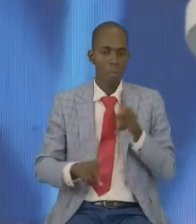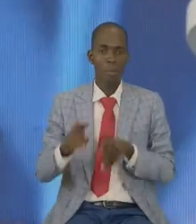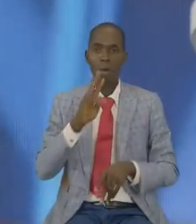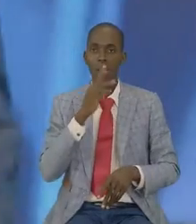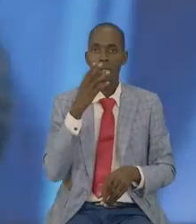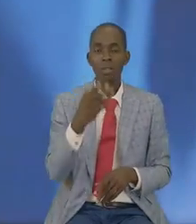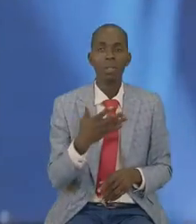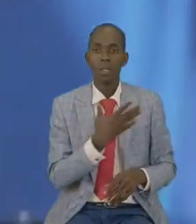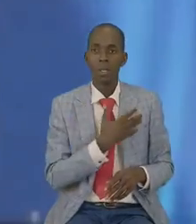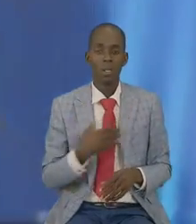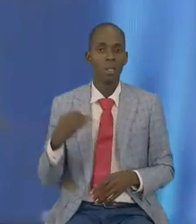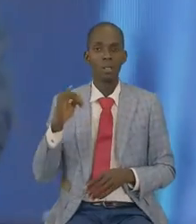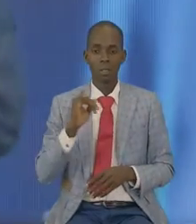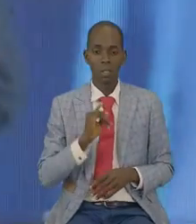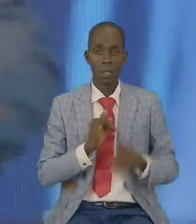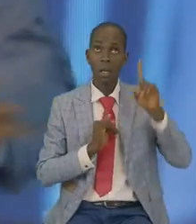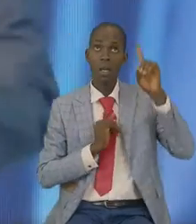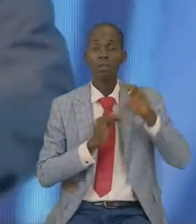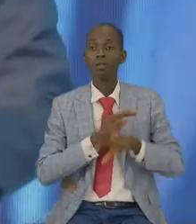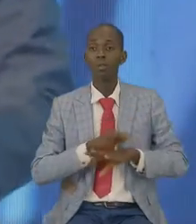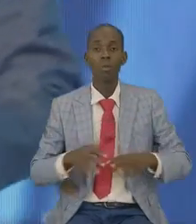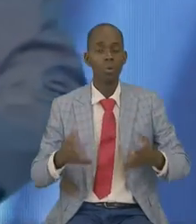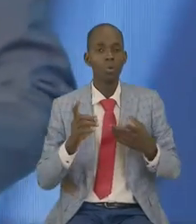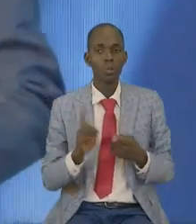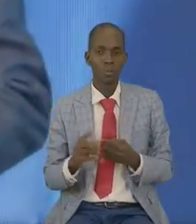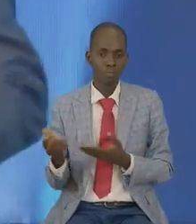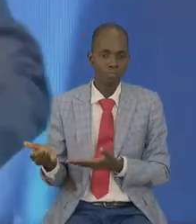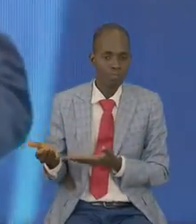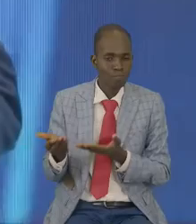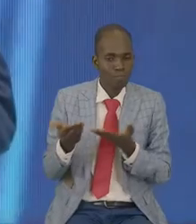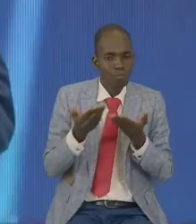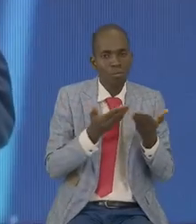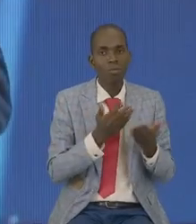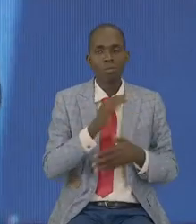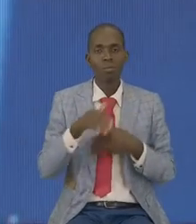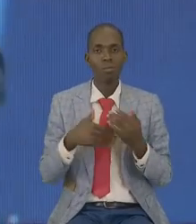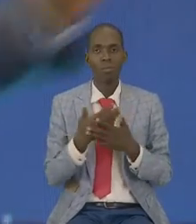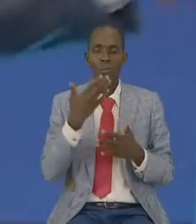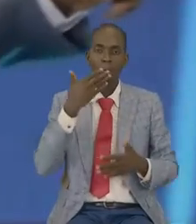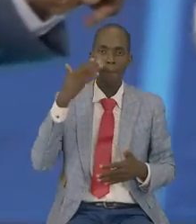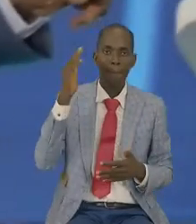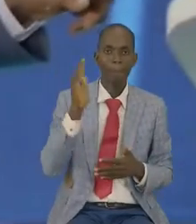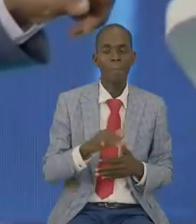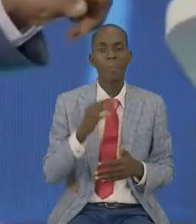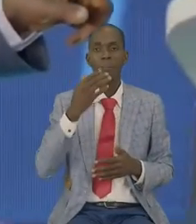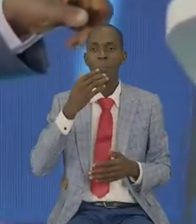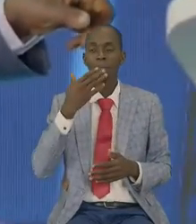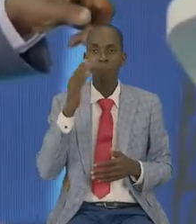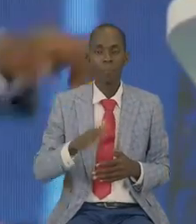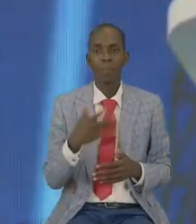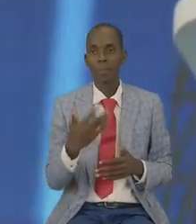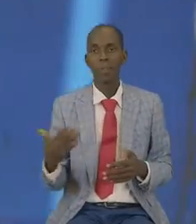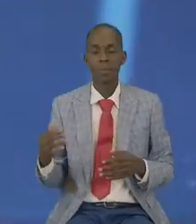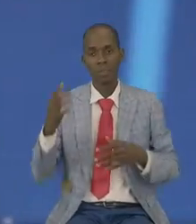I don't want to carry all your evil things, diseases, and go lay it on